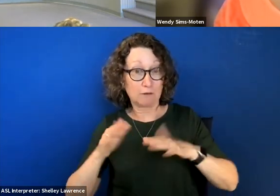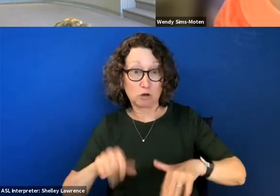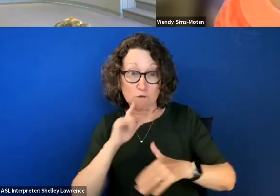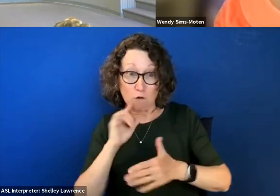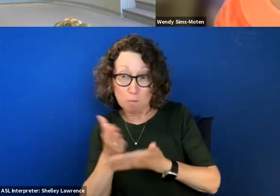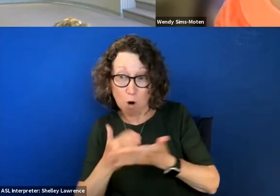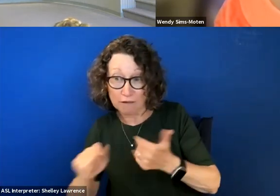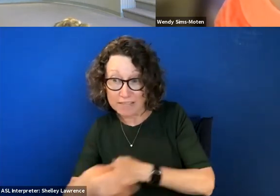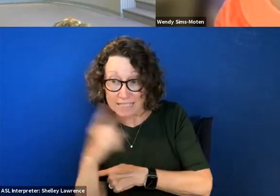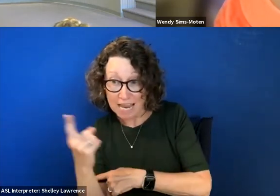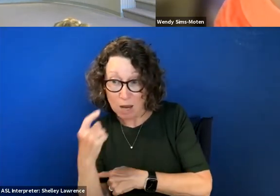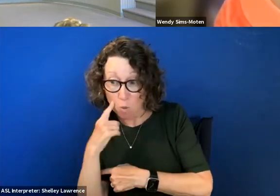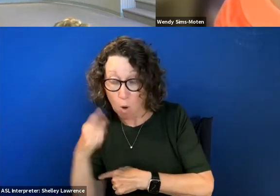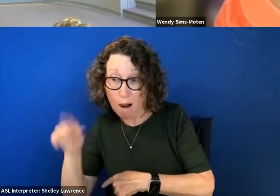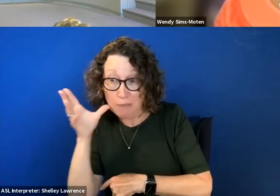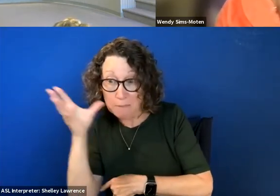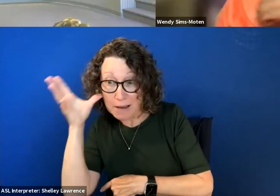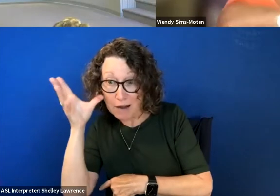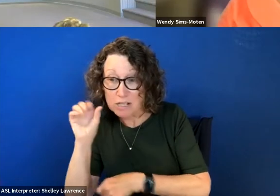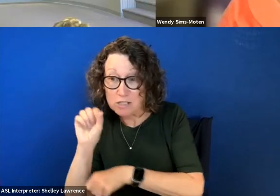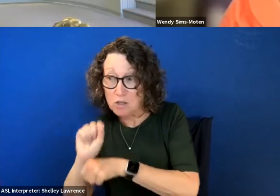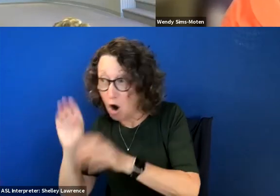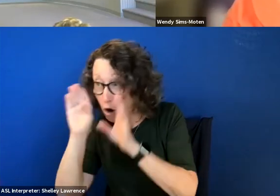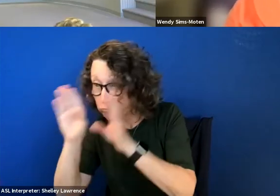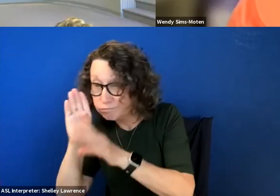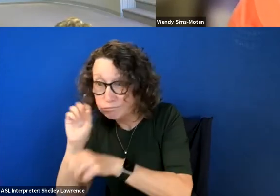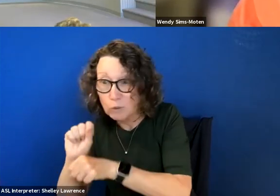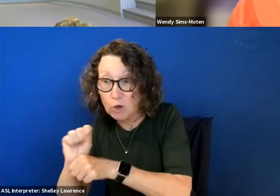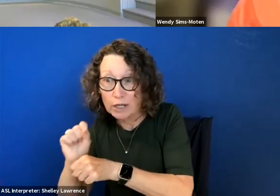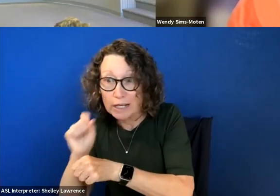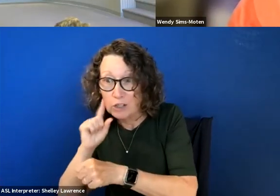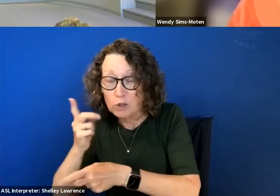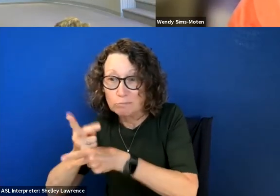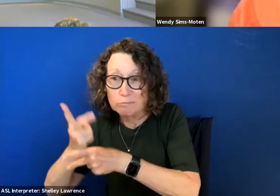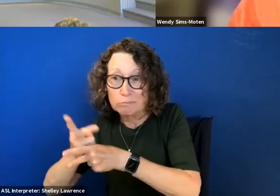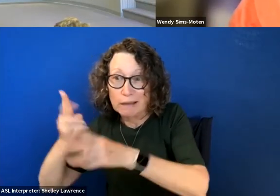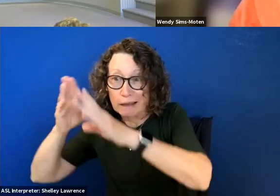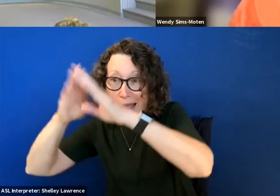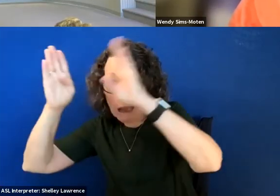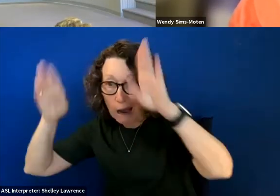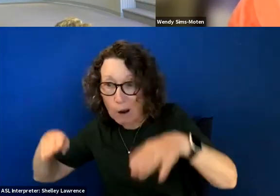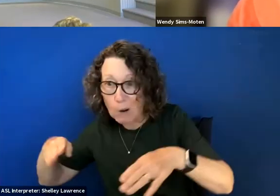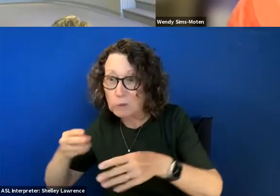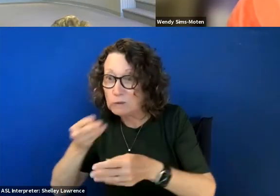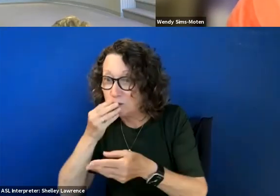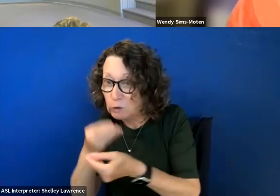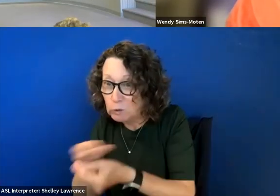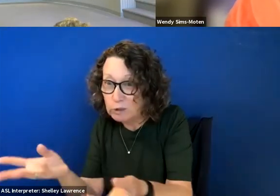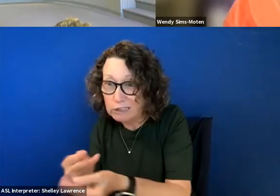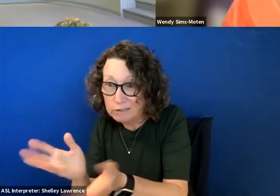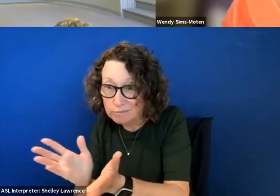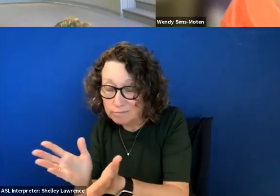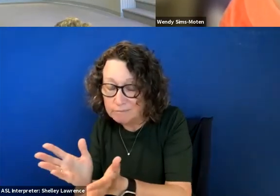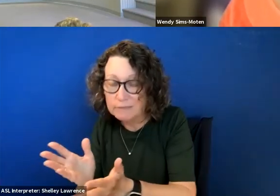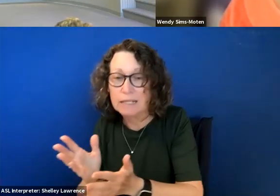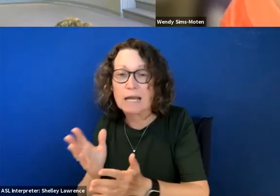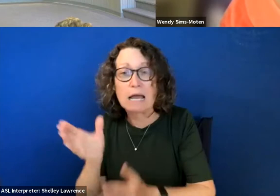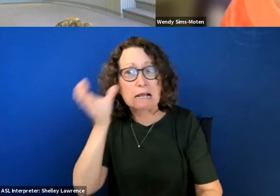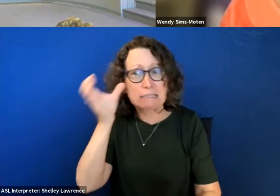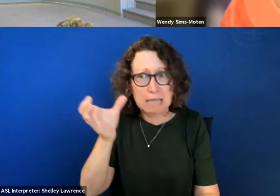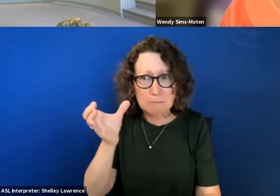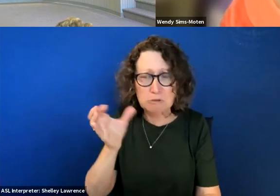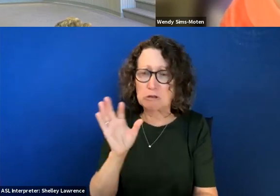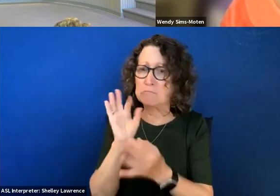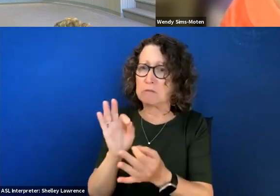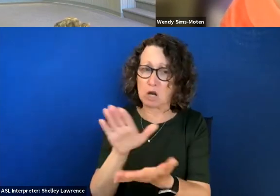of the day while they, the parents, can occupy themselves to maintain a roof over their heads and food on the table. Conceptually and ideally,